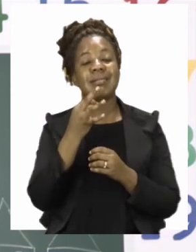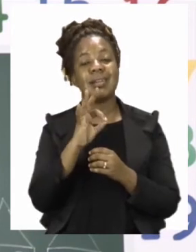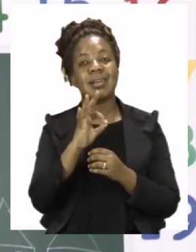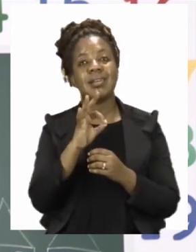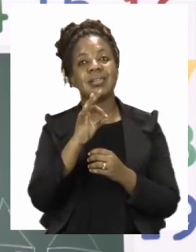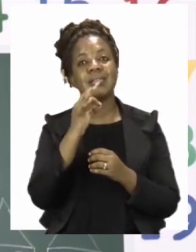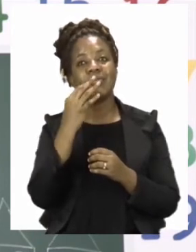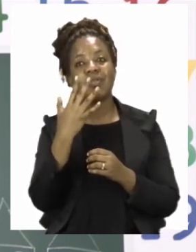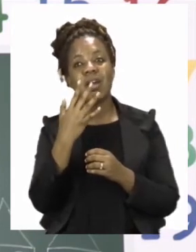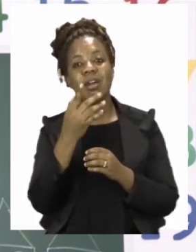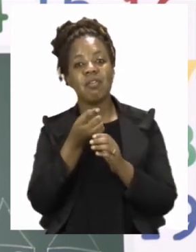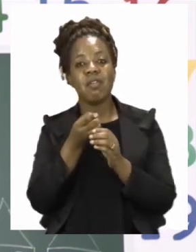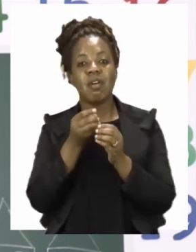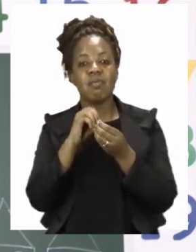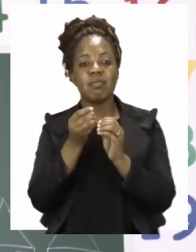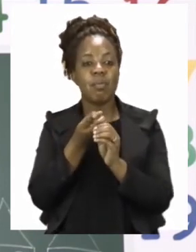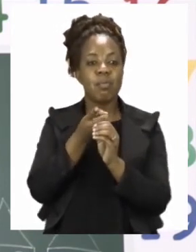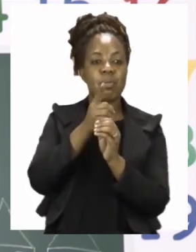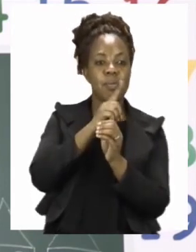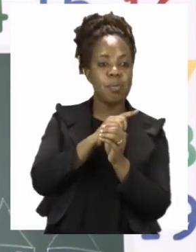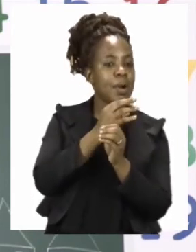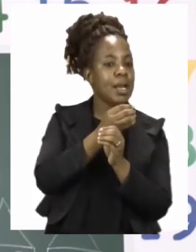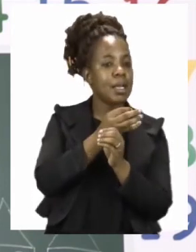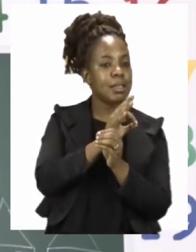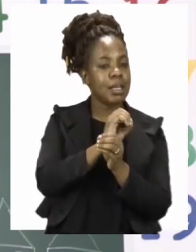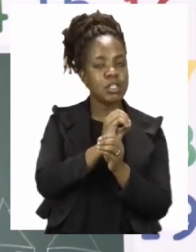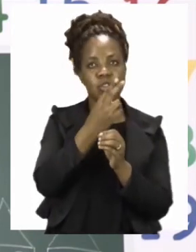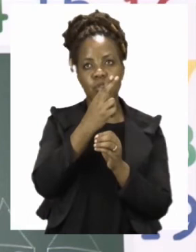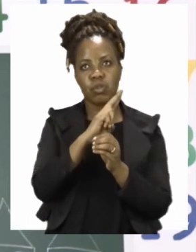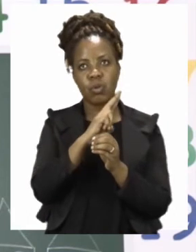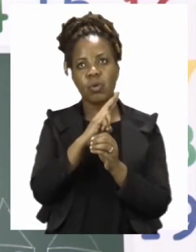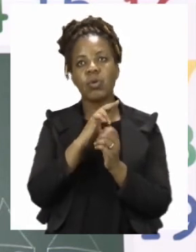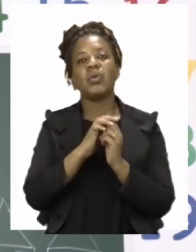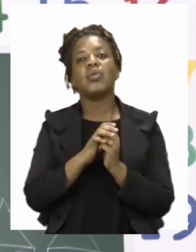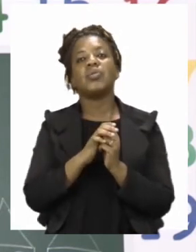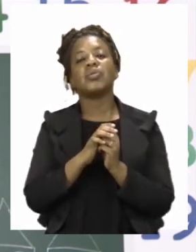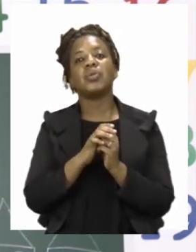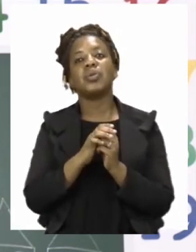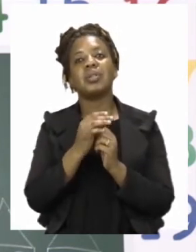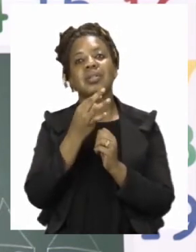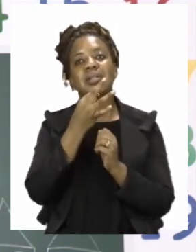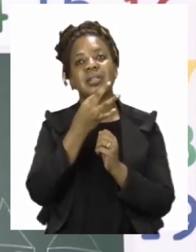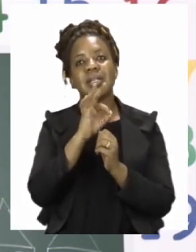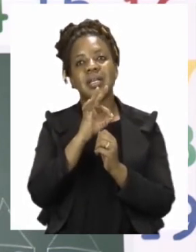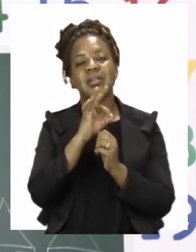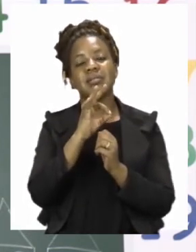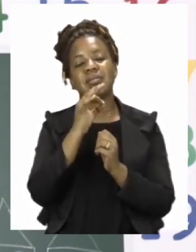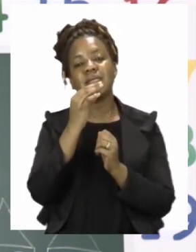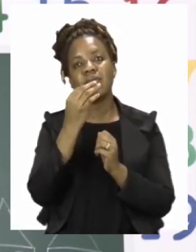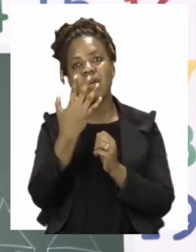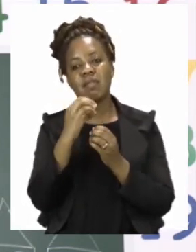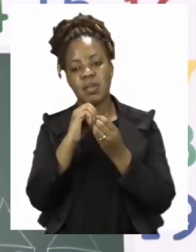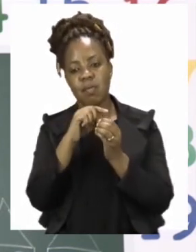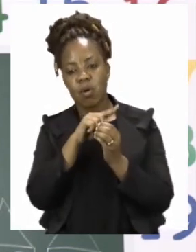know that there is no 90 between 0 and 10, or 10 and 20, or 20 and